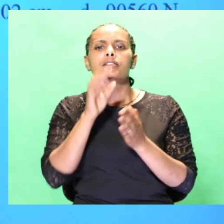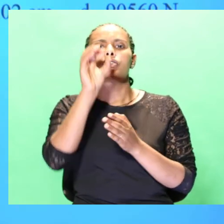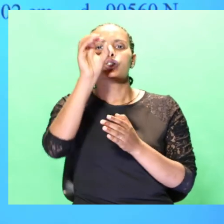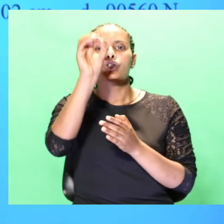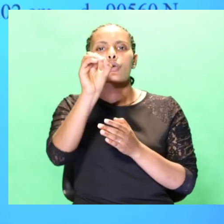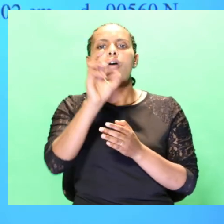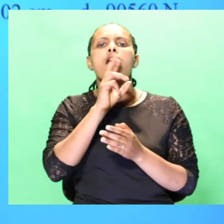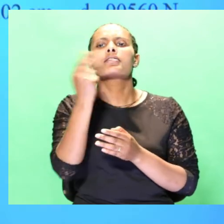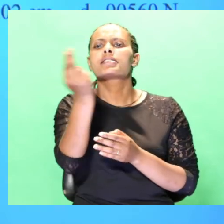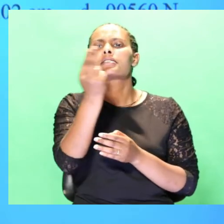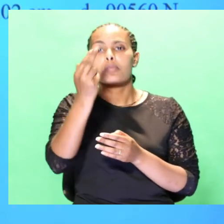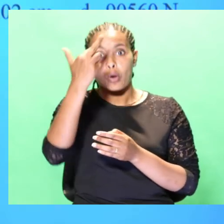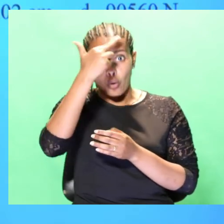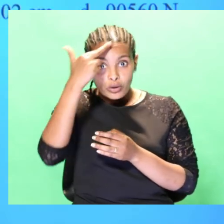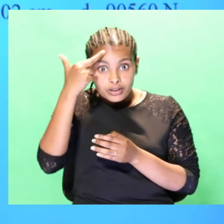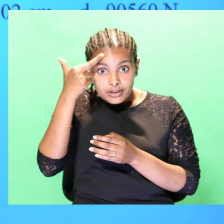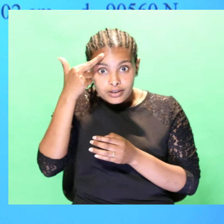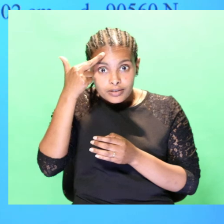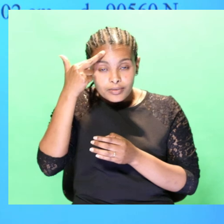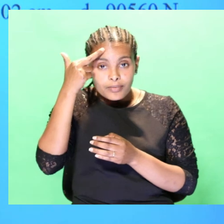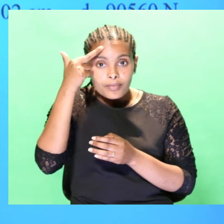0 is significant because